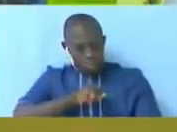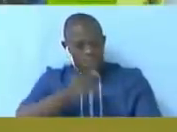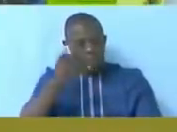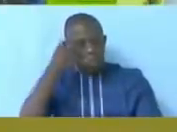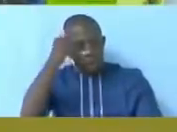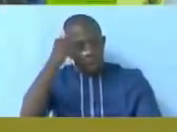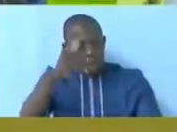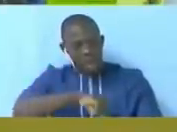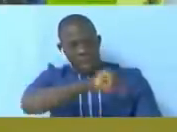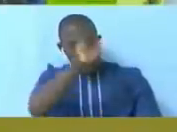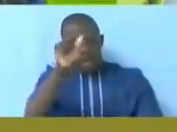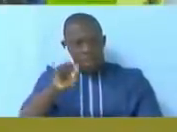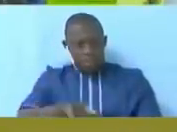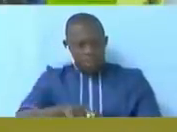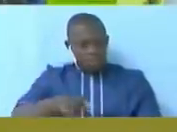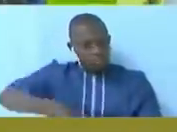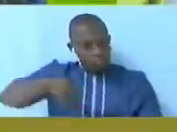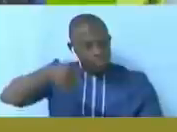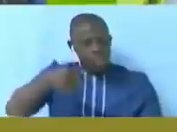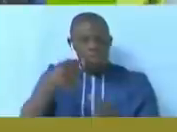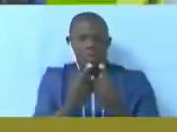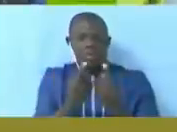mobile lolu. And their briefcase. Anila kuneo.